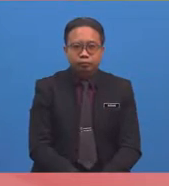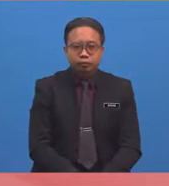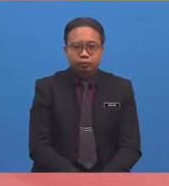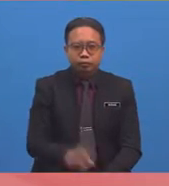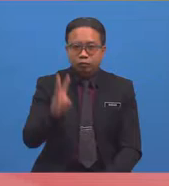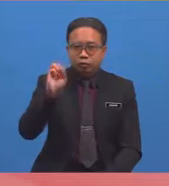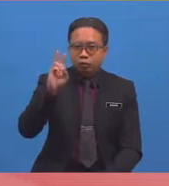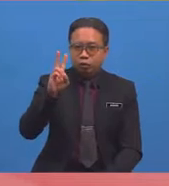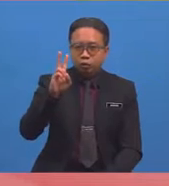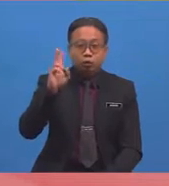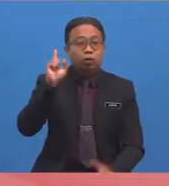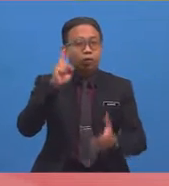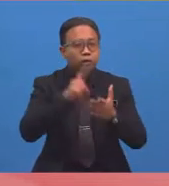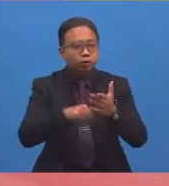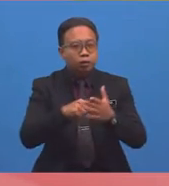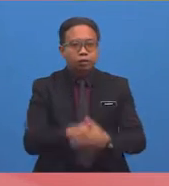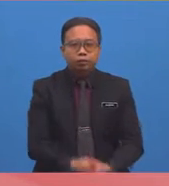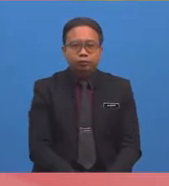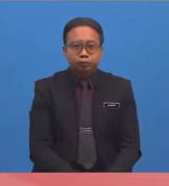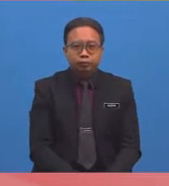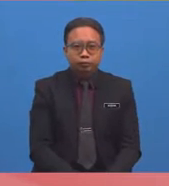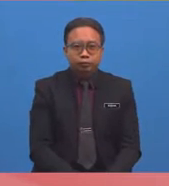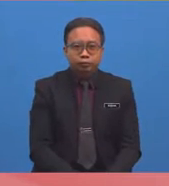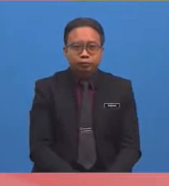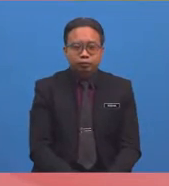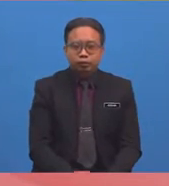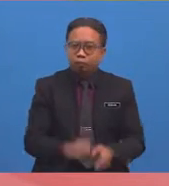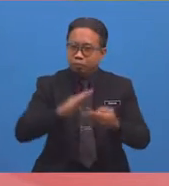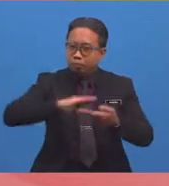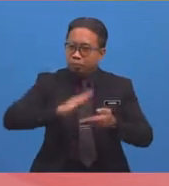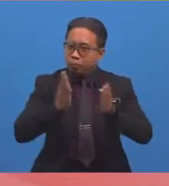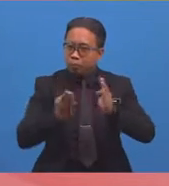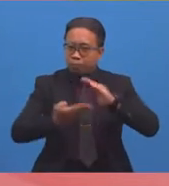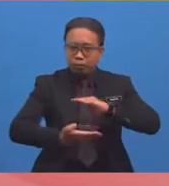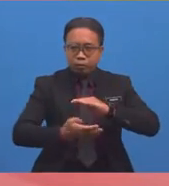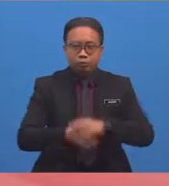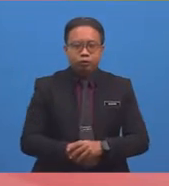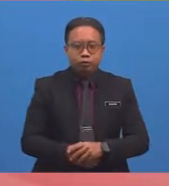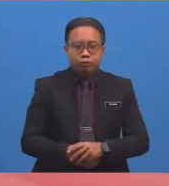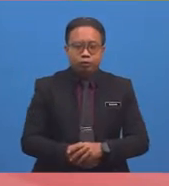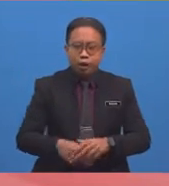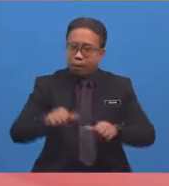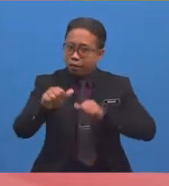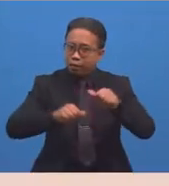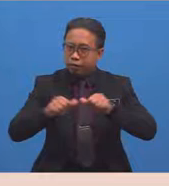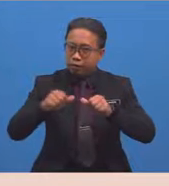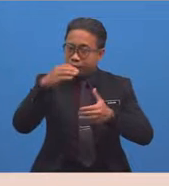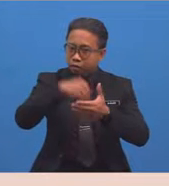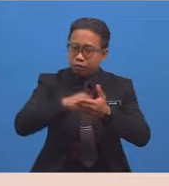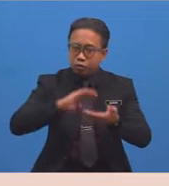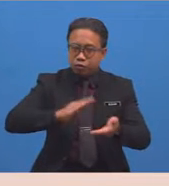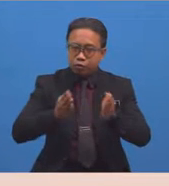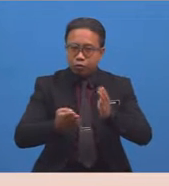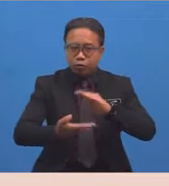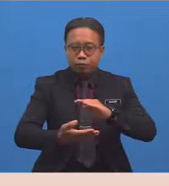Wow, okay. What is that? Okay, so Gram Whiz just gave me a box. And I'm assuming the activities will be in this box. So